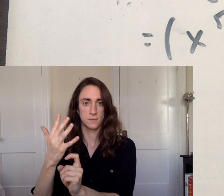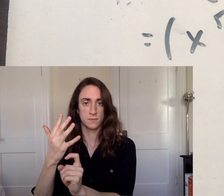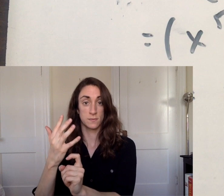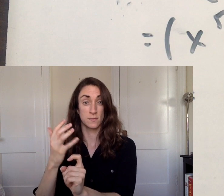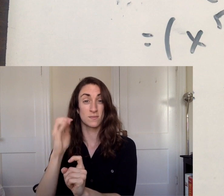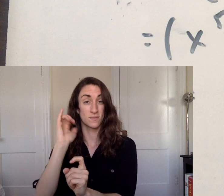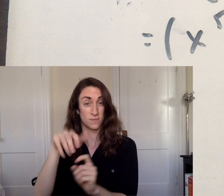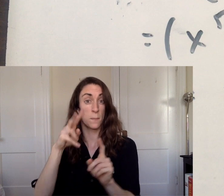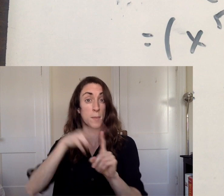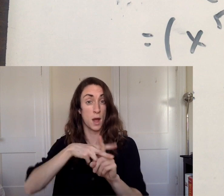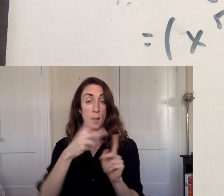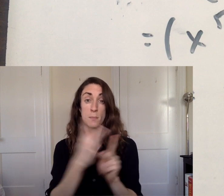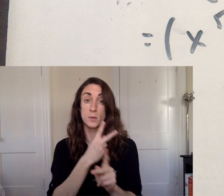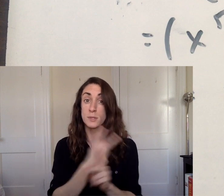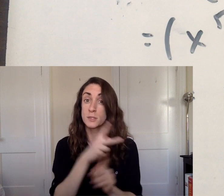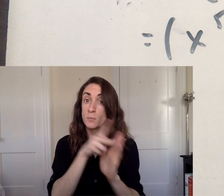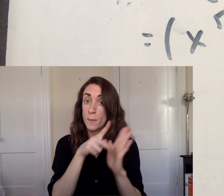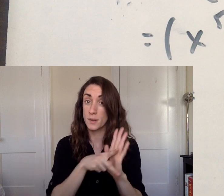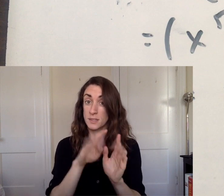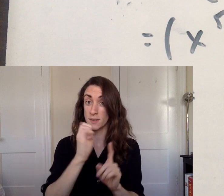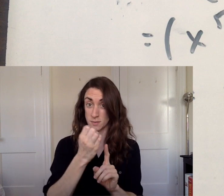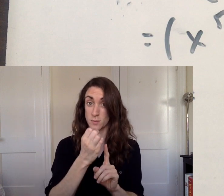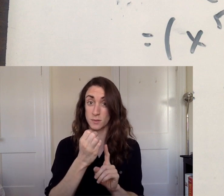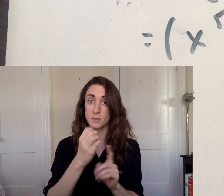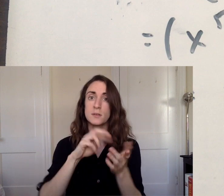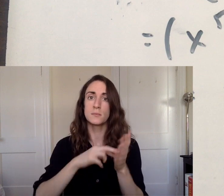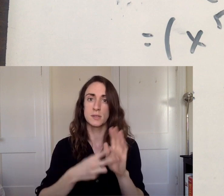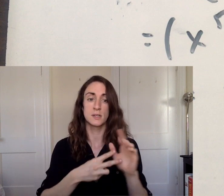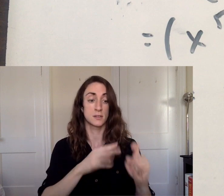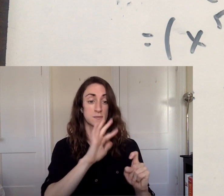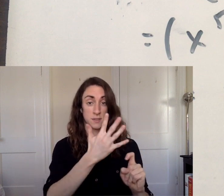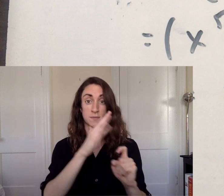can simplify this to x to the 15th times y to the 6th.